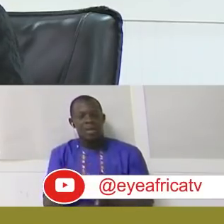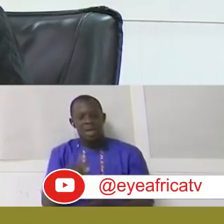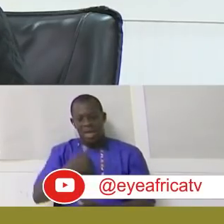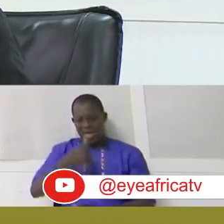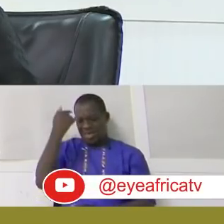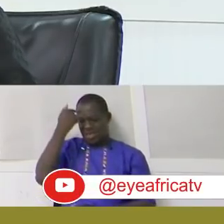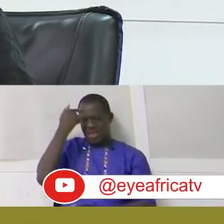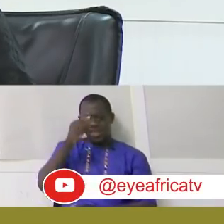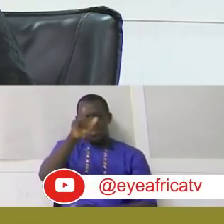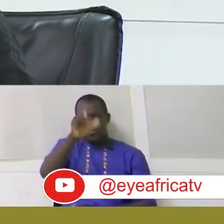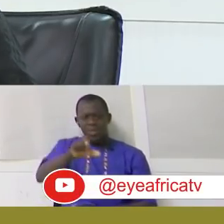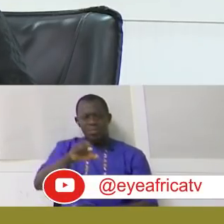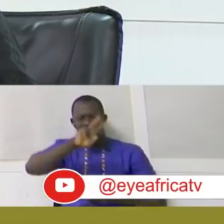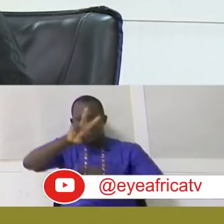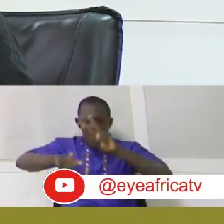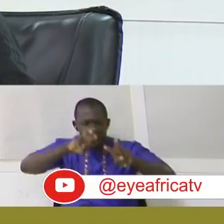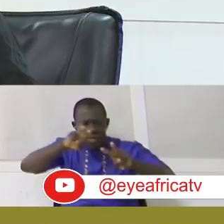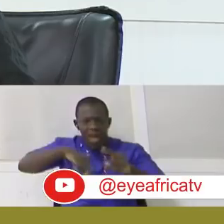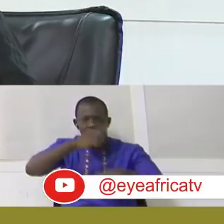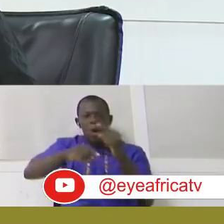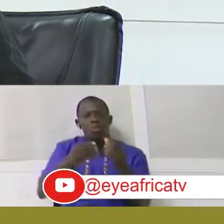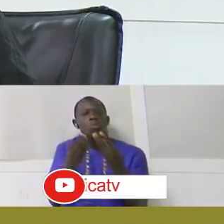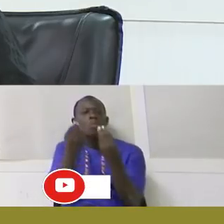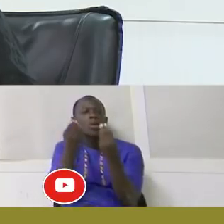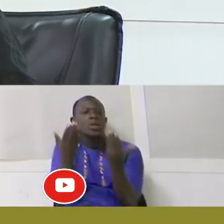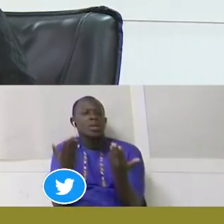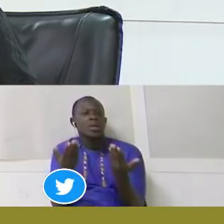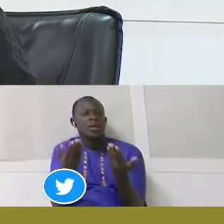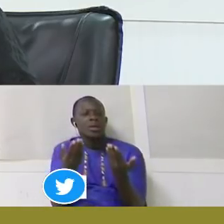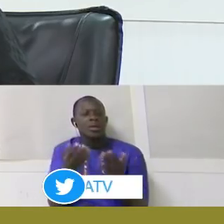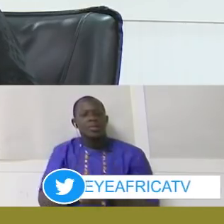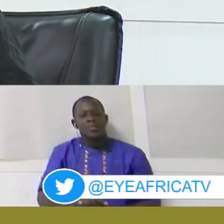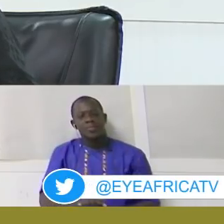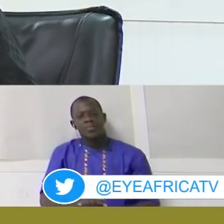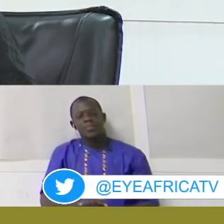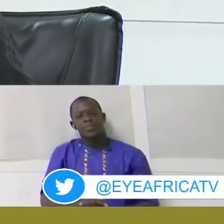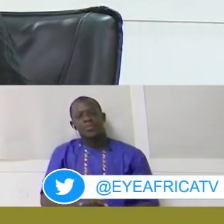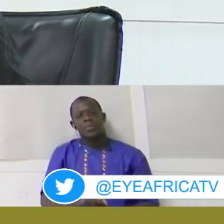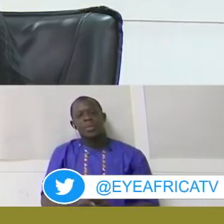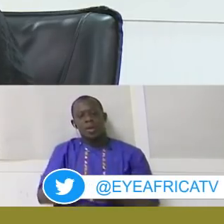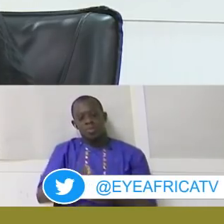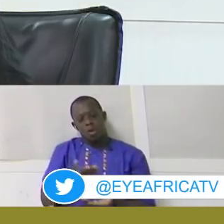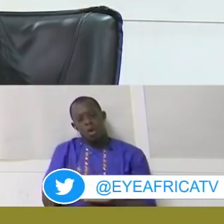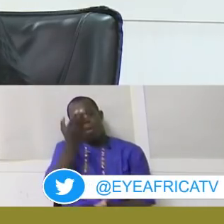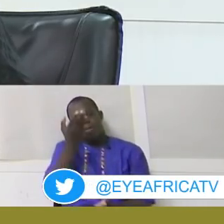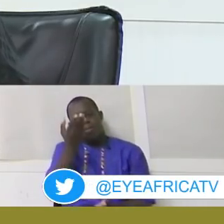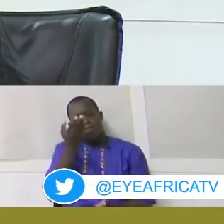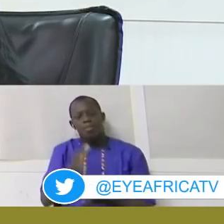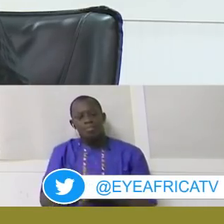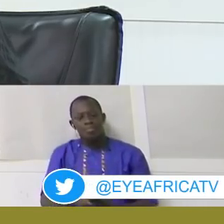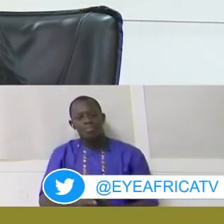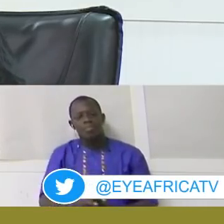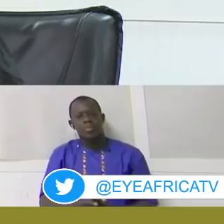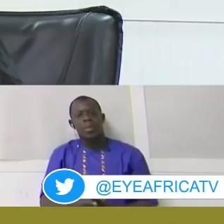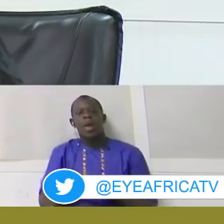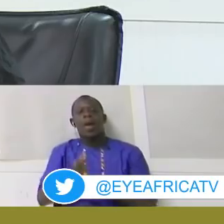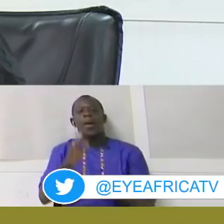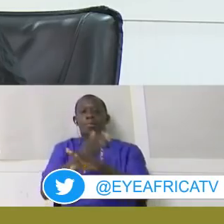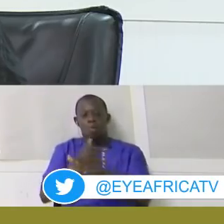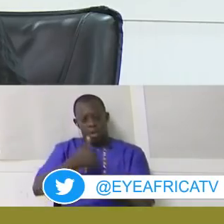ki xaliss la mo out. I thought this individual was after money. So ma jog. So I got up. Kéka ma ngi